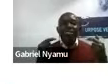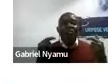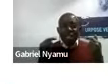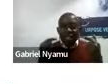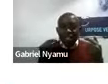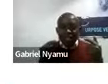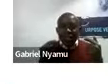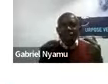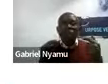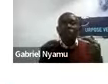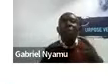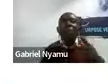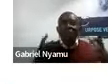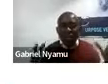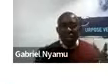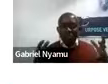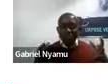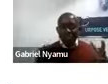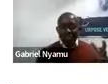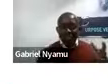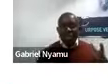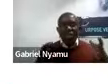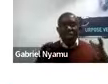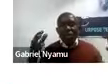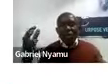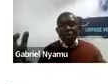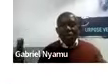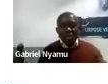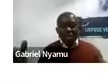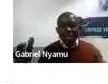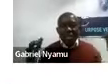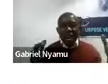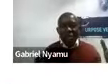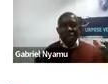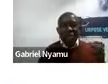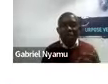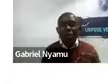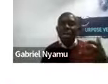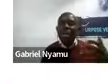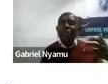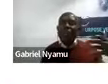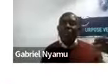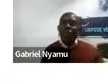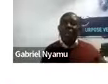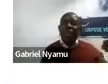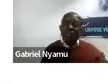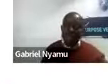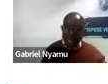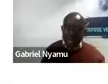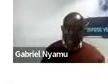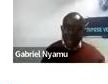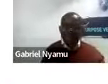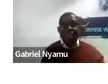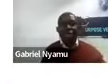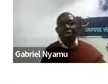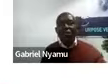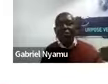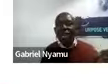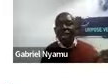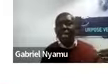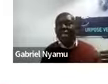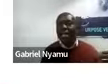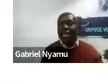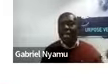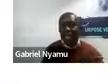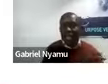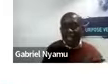quenching his void. So he wanted people around him. So the reason why he could hold people in his house is because he was feeling lonely. He was